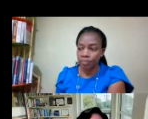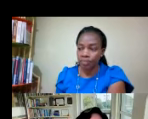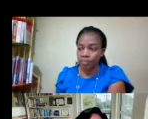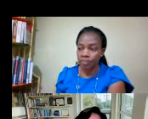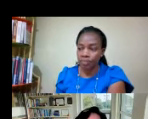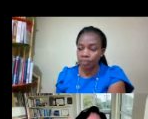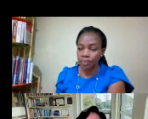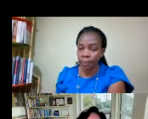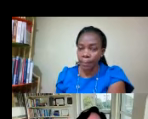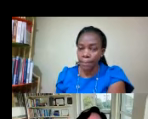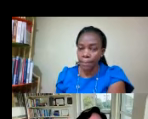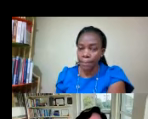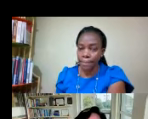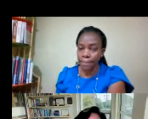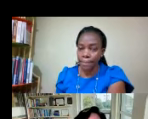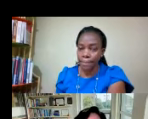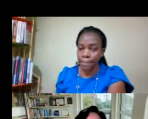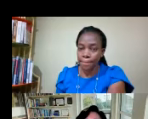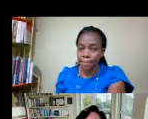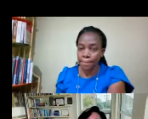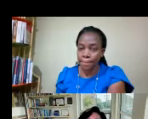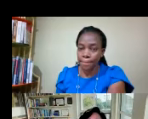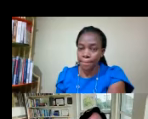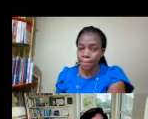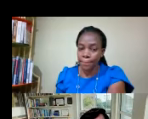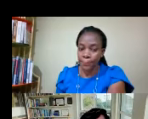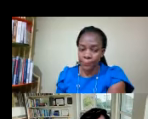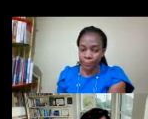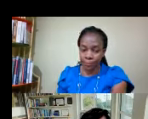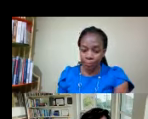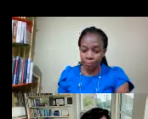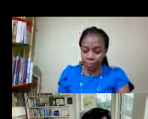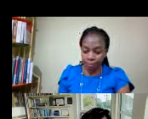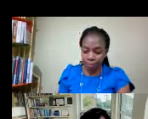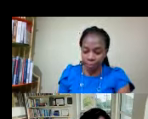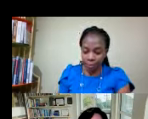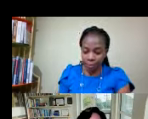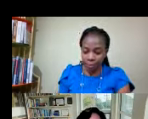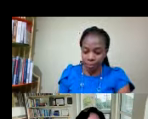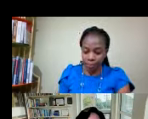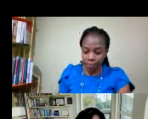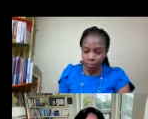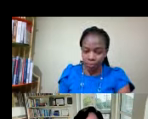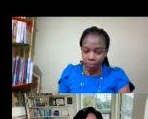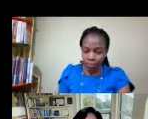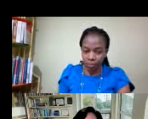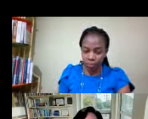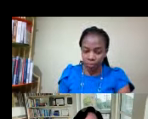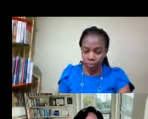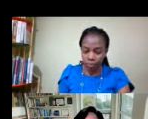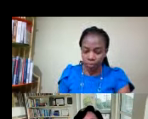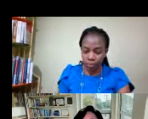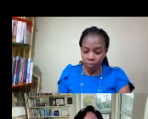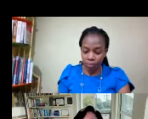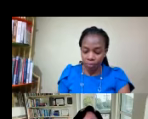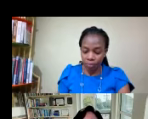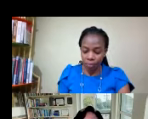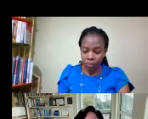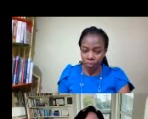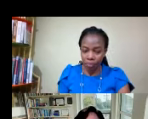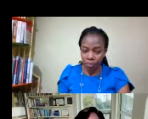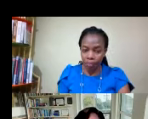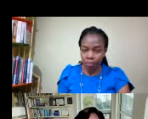work in classroom and has not been doing as well. If you say the child has dyslexia, for example, is not been doing